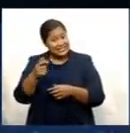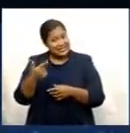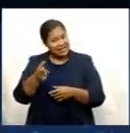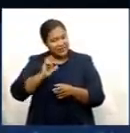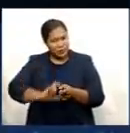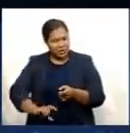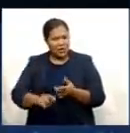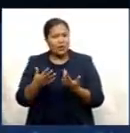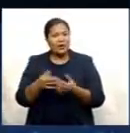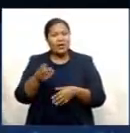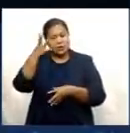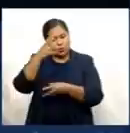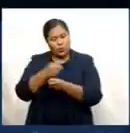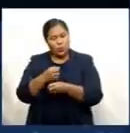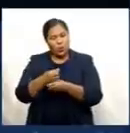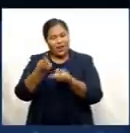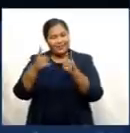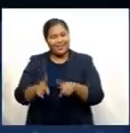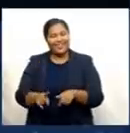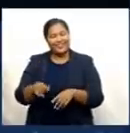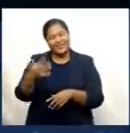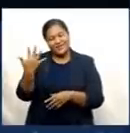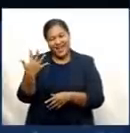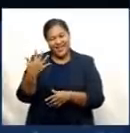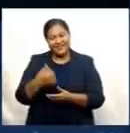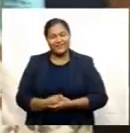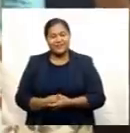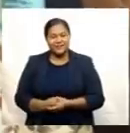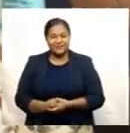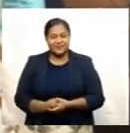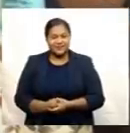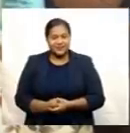in total. The COVID death toll stands at 5.